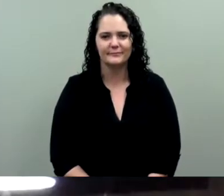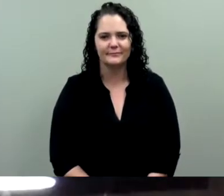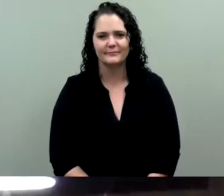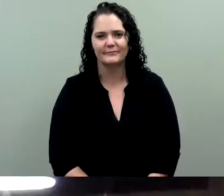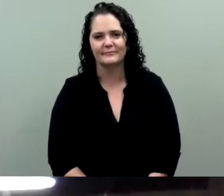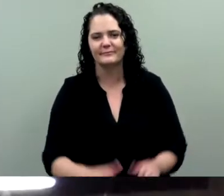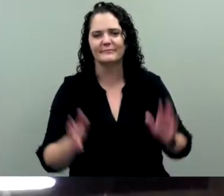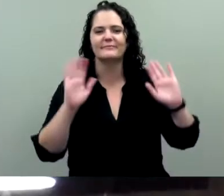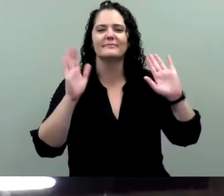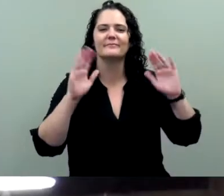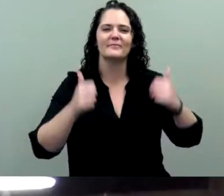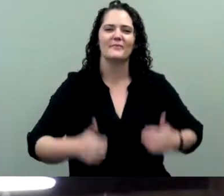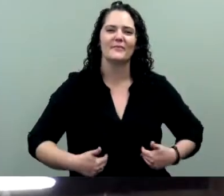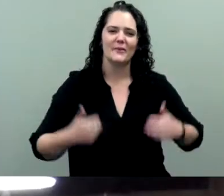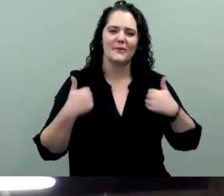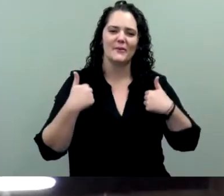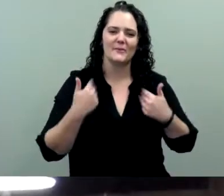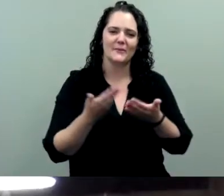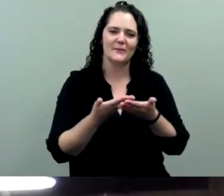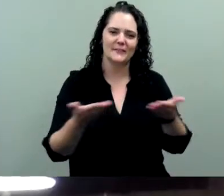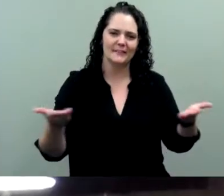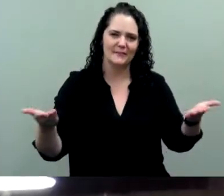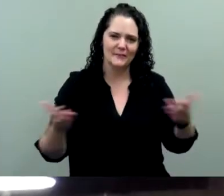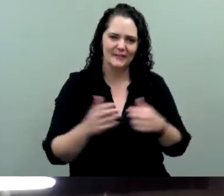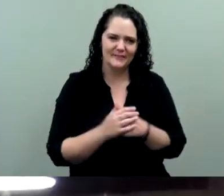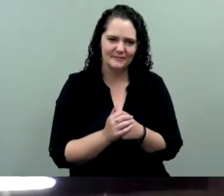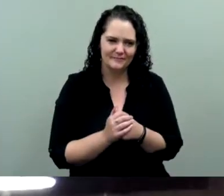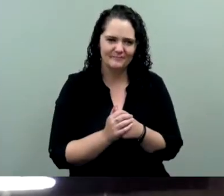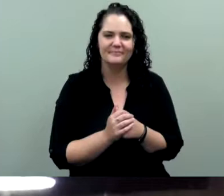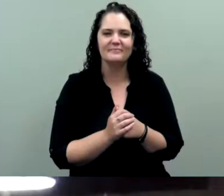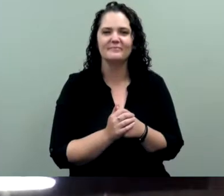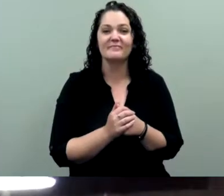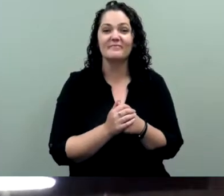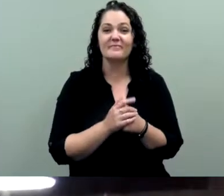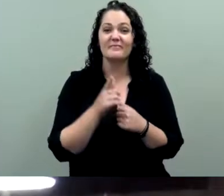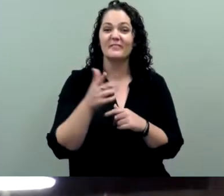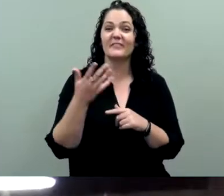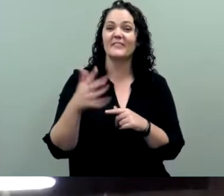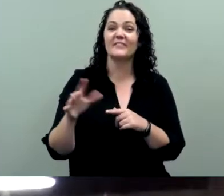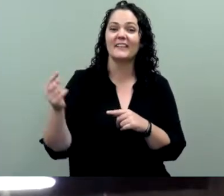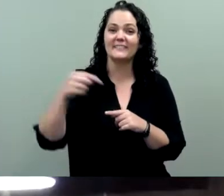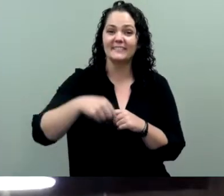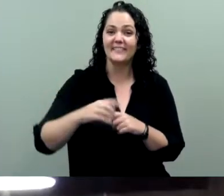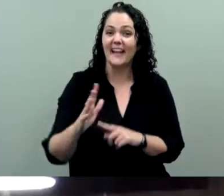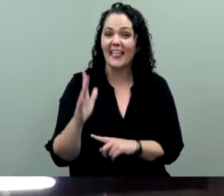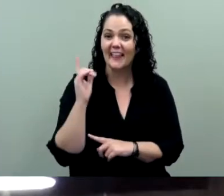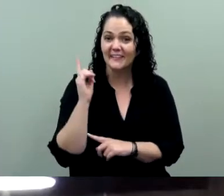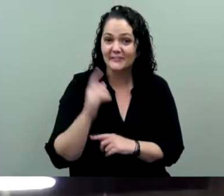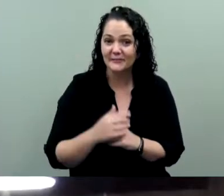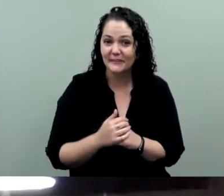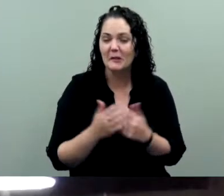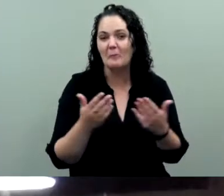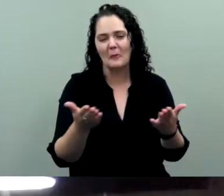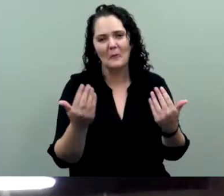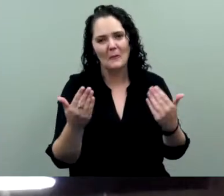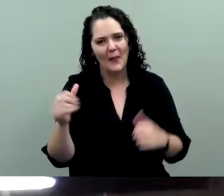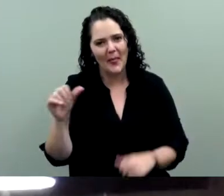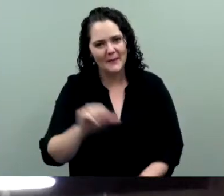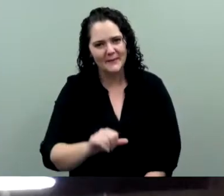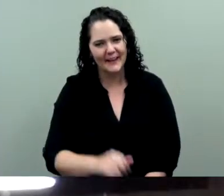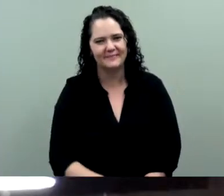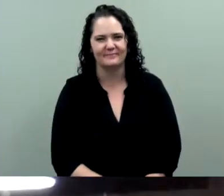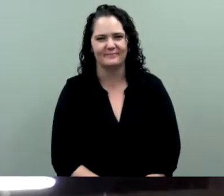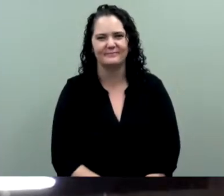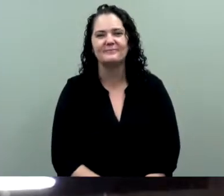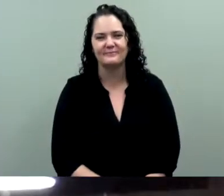All right. Good morning, everyone. For those of y'all who were here last week, welcome back to my studio.